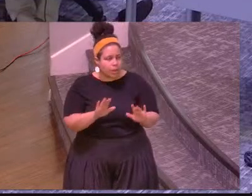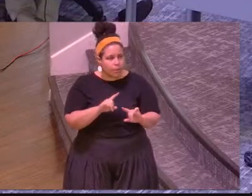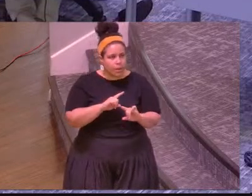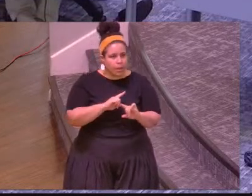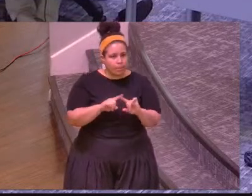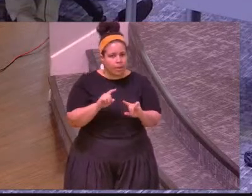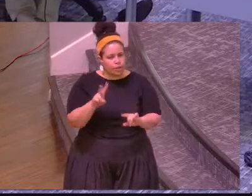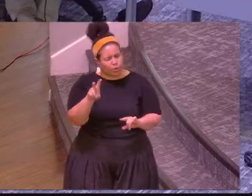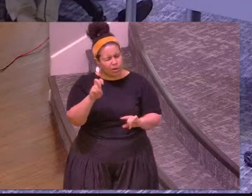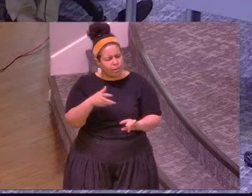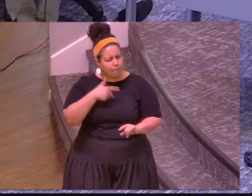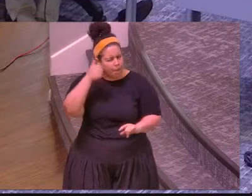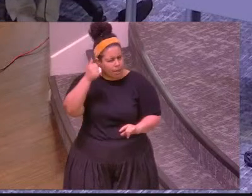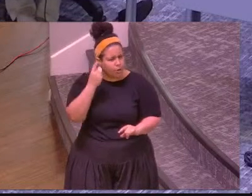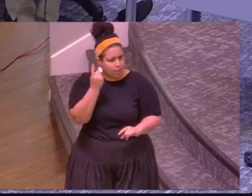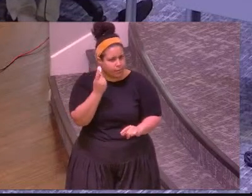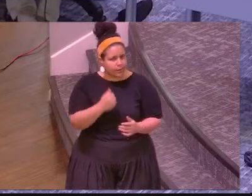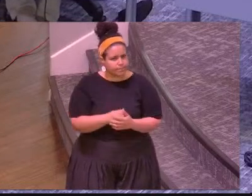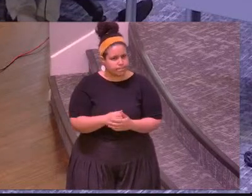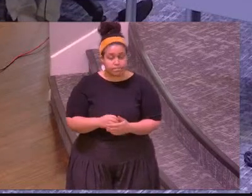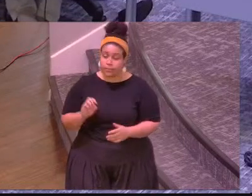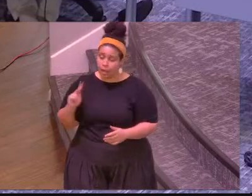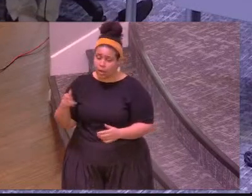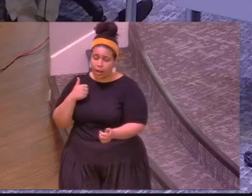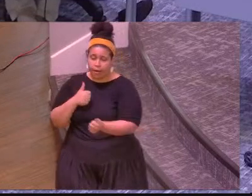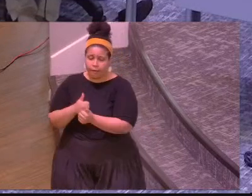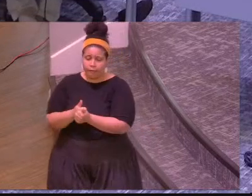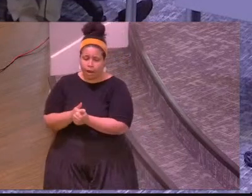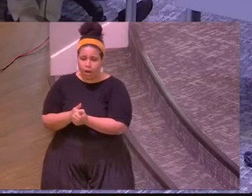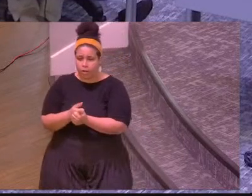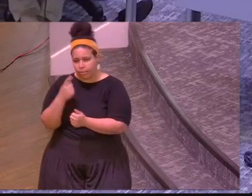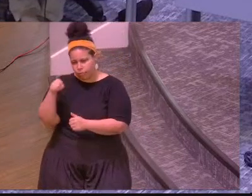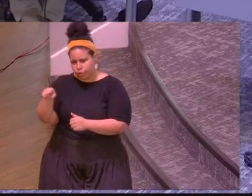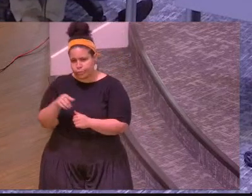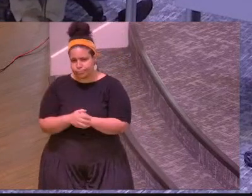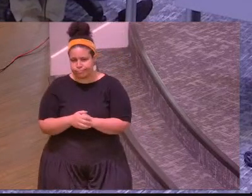think. Okay, I will follow up and get that information.